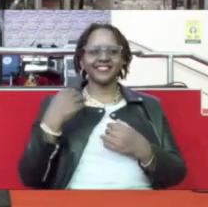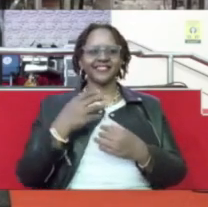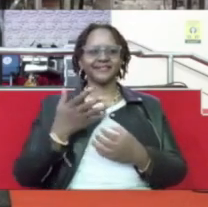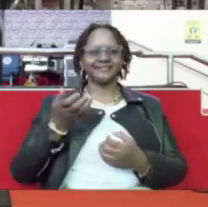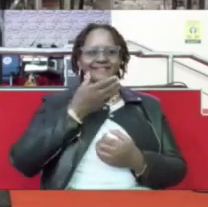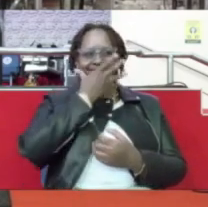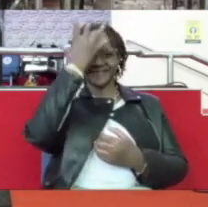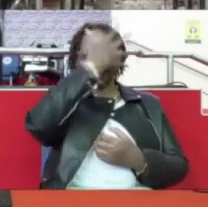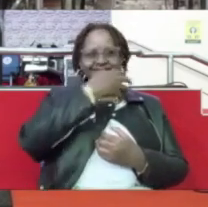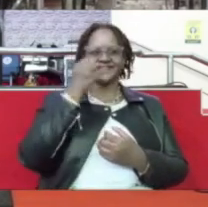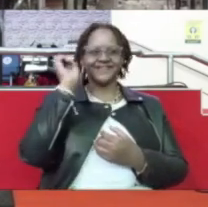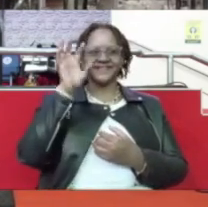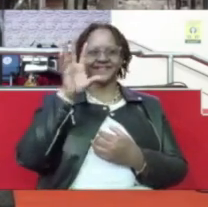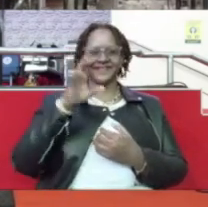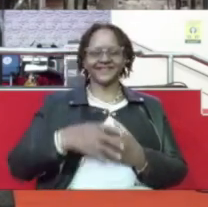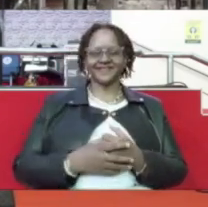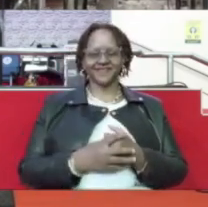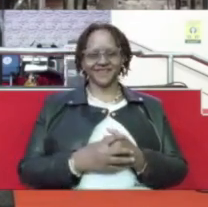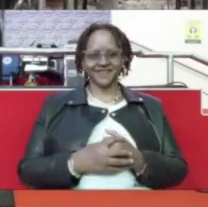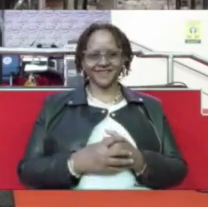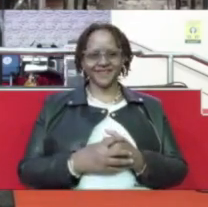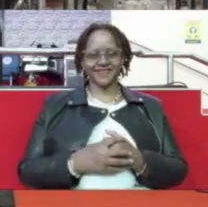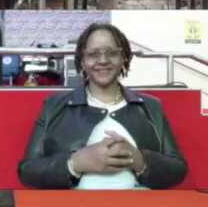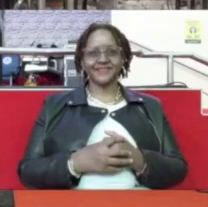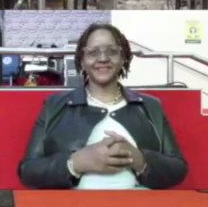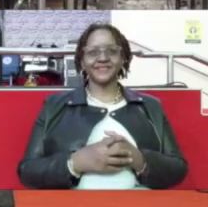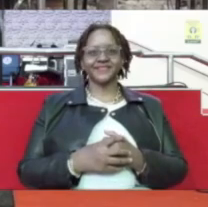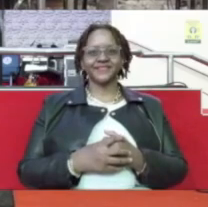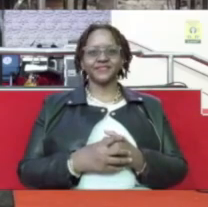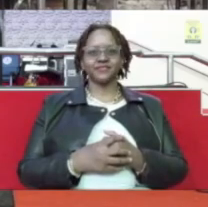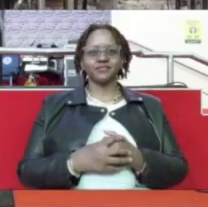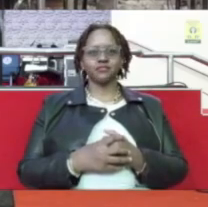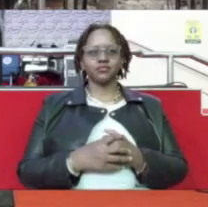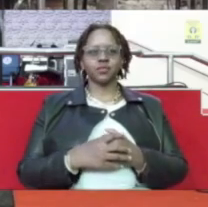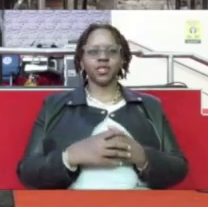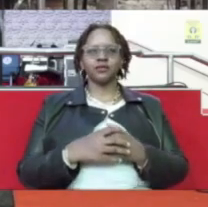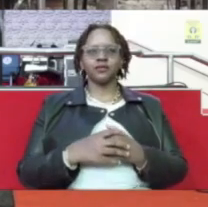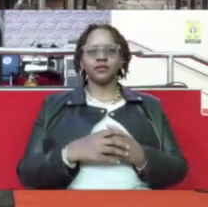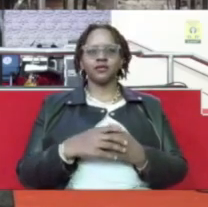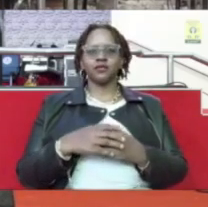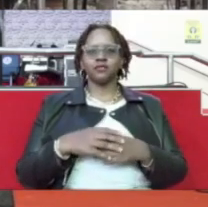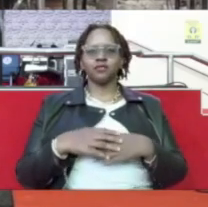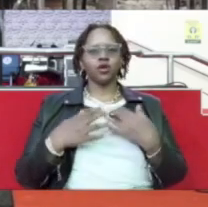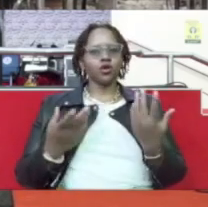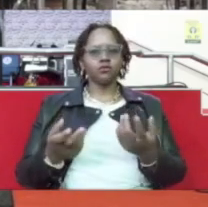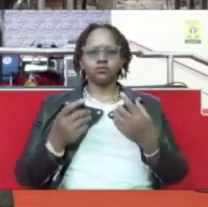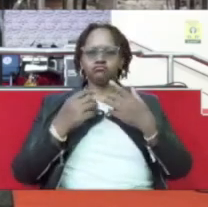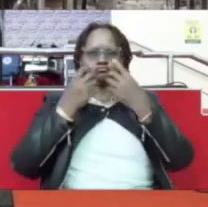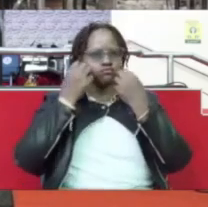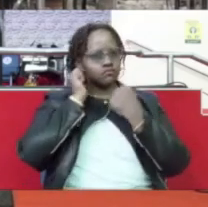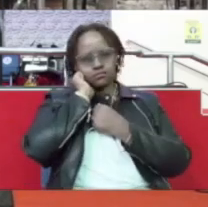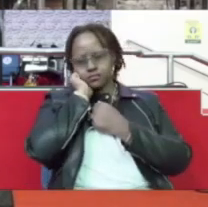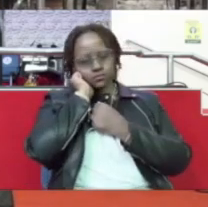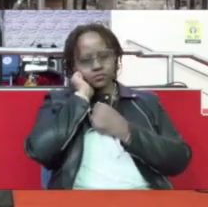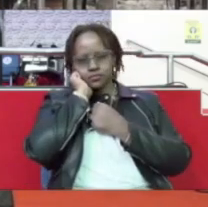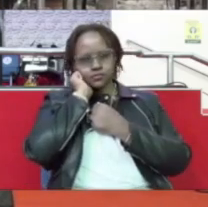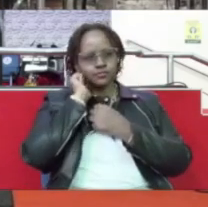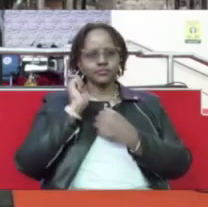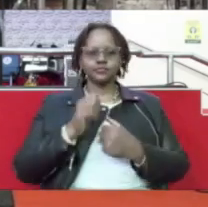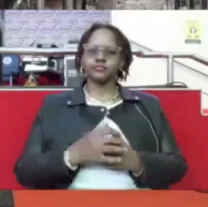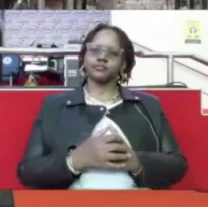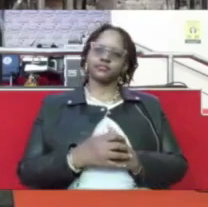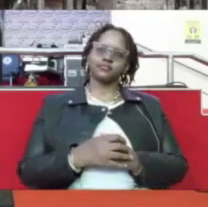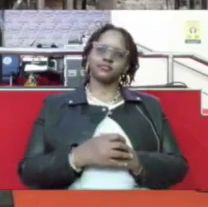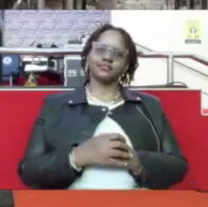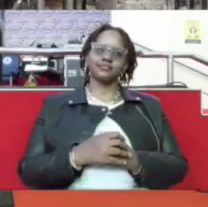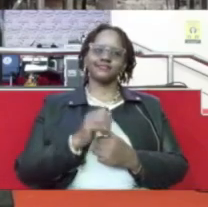mchanga kushinda vile ulivyo. If you are prone to frowning, kama unakaanga uki frown,